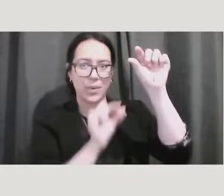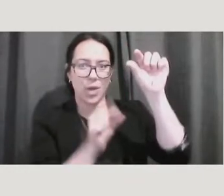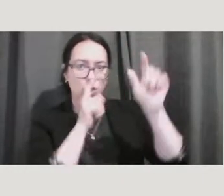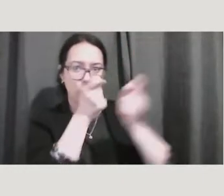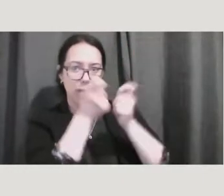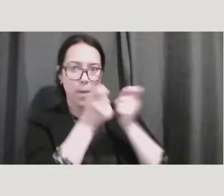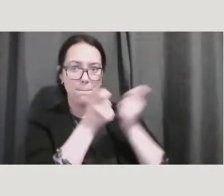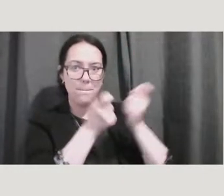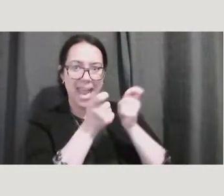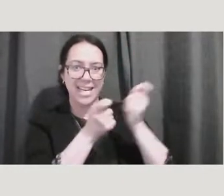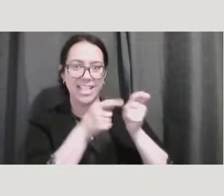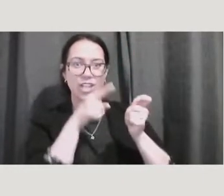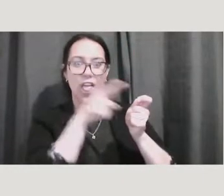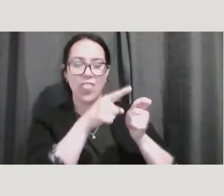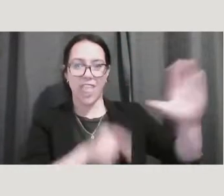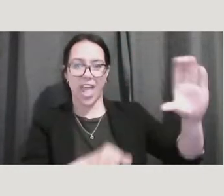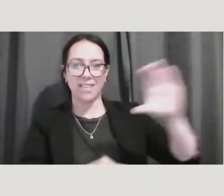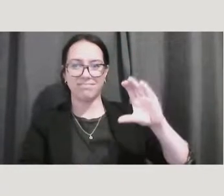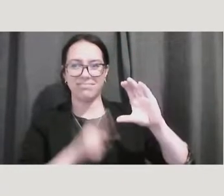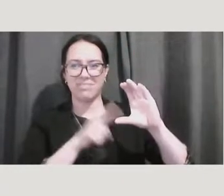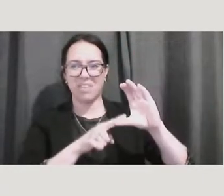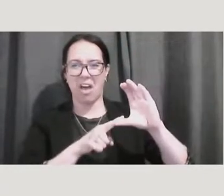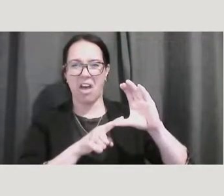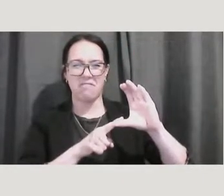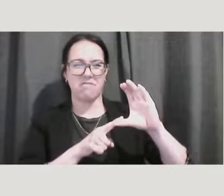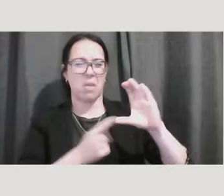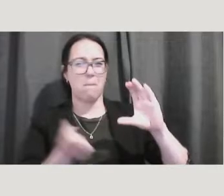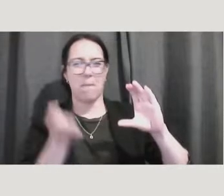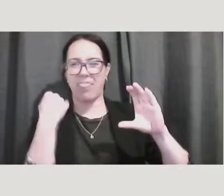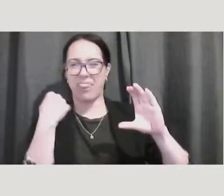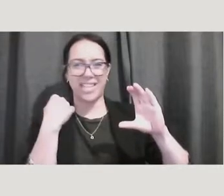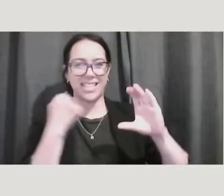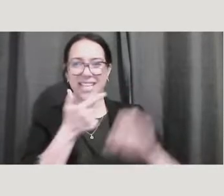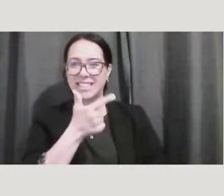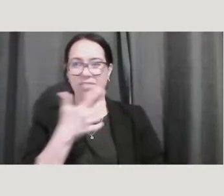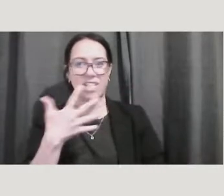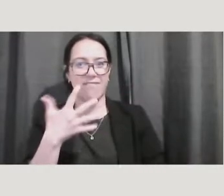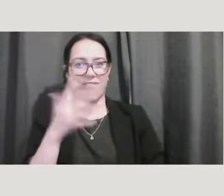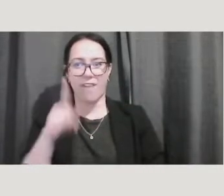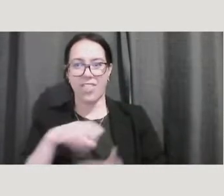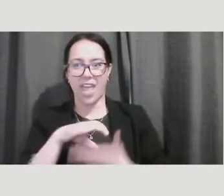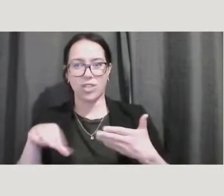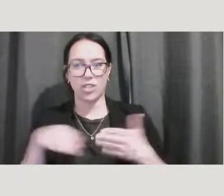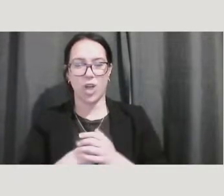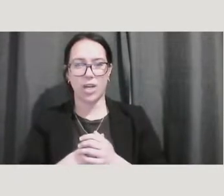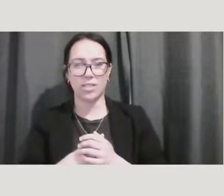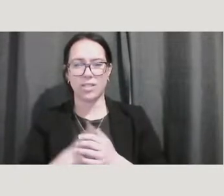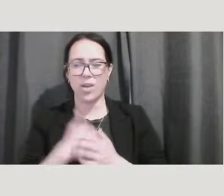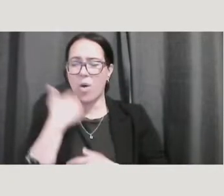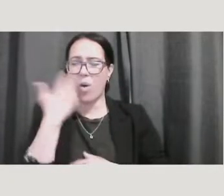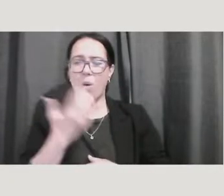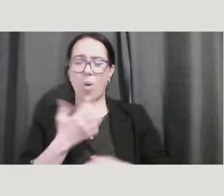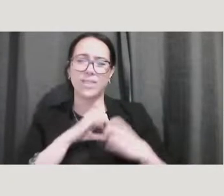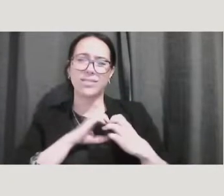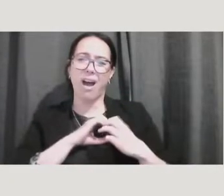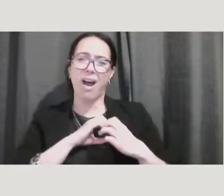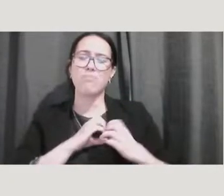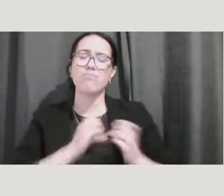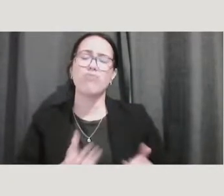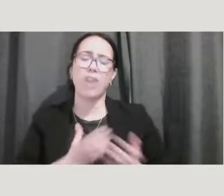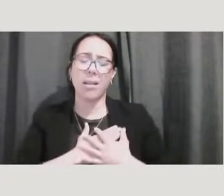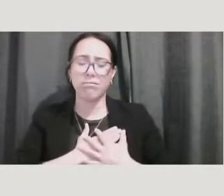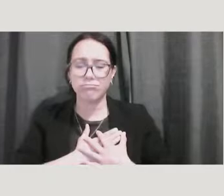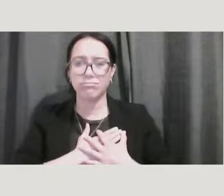that round of our pathetic seventy five thousand dollars it was always heartbreaking of course